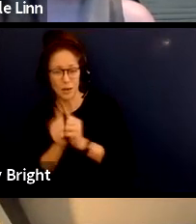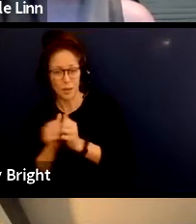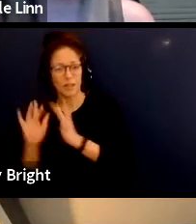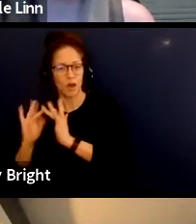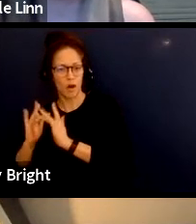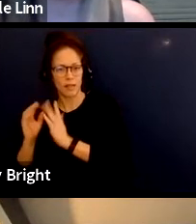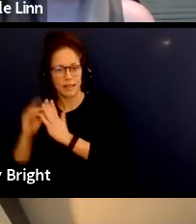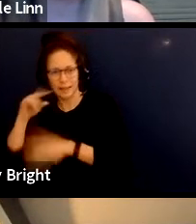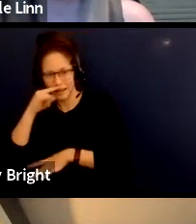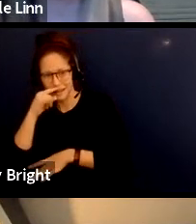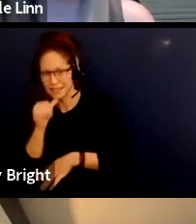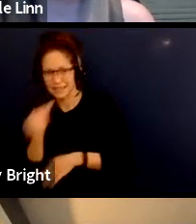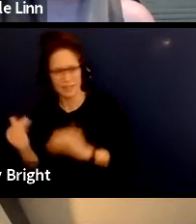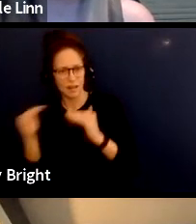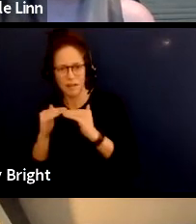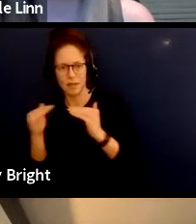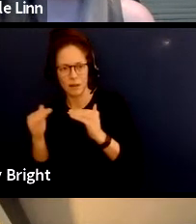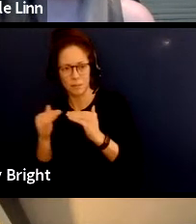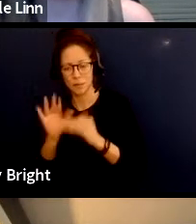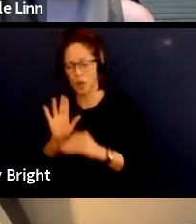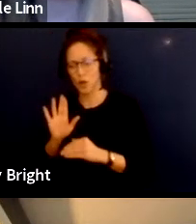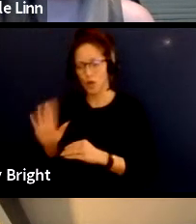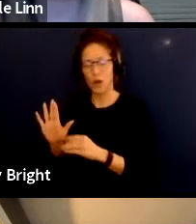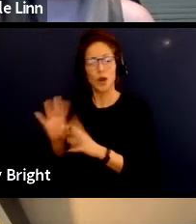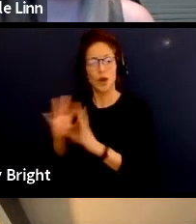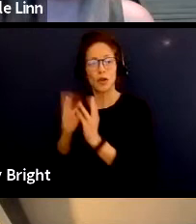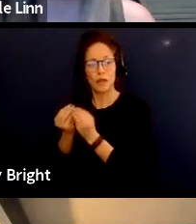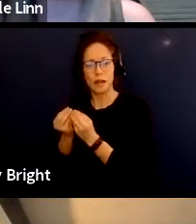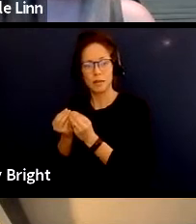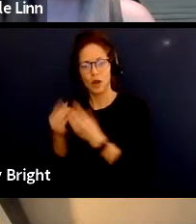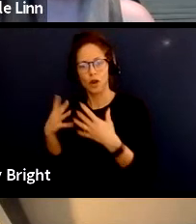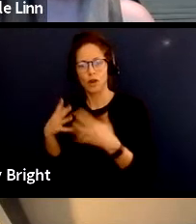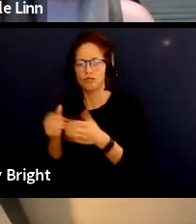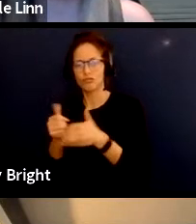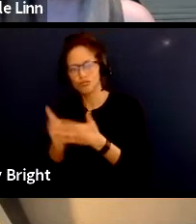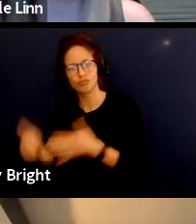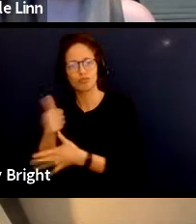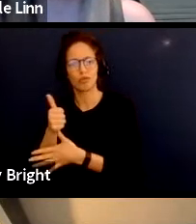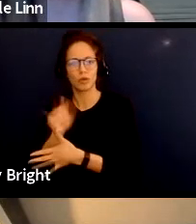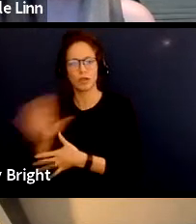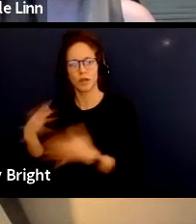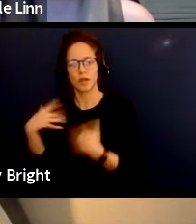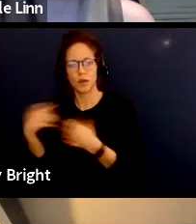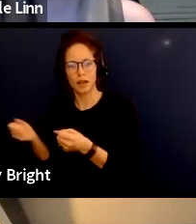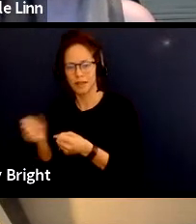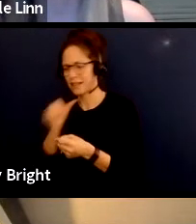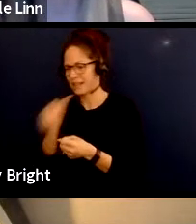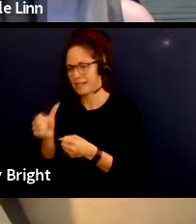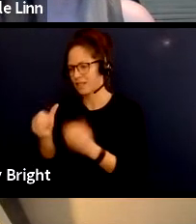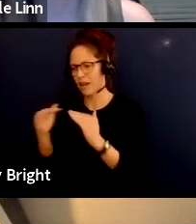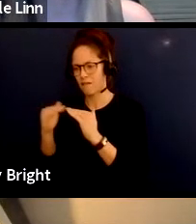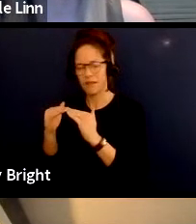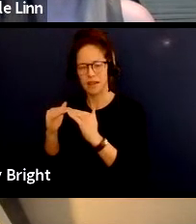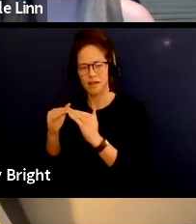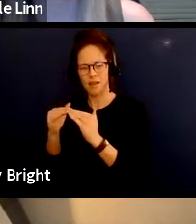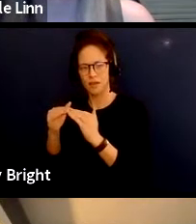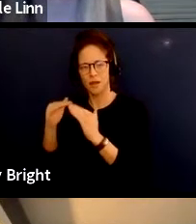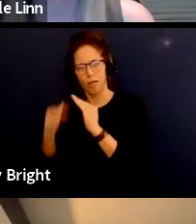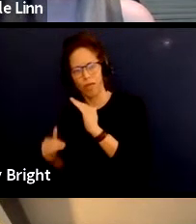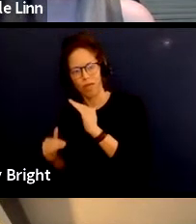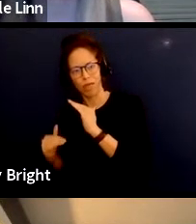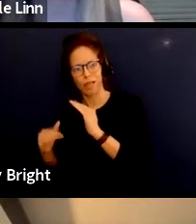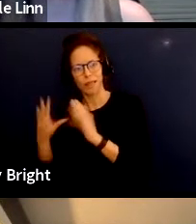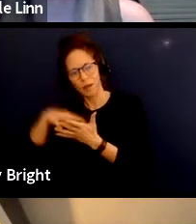are kids coming from families. They're prioritizing their health, and we shouldn't be giving them an inferior education because the families